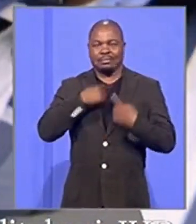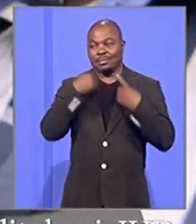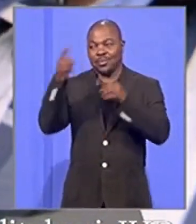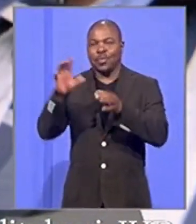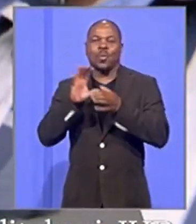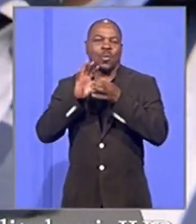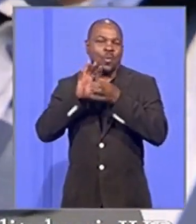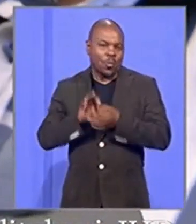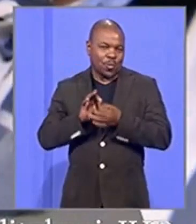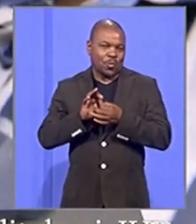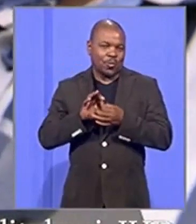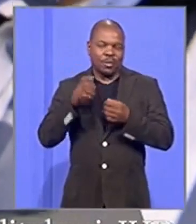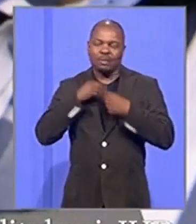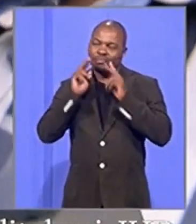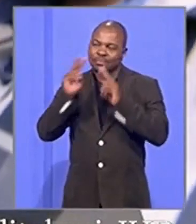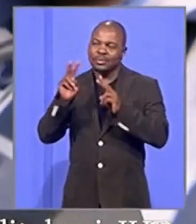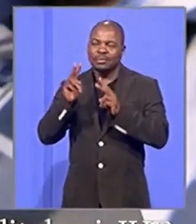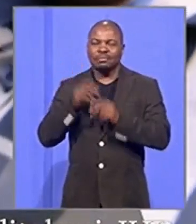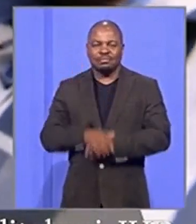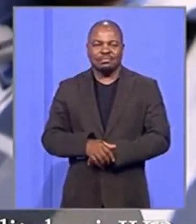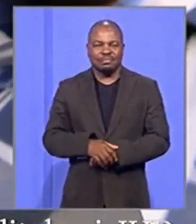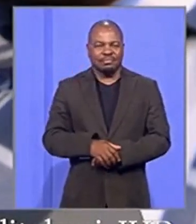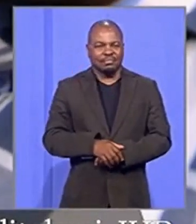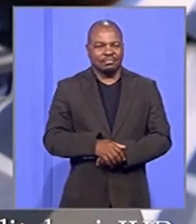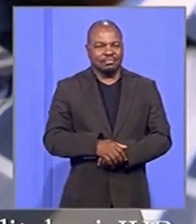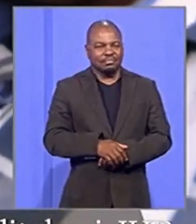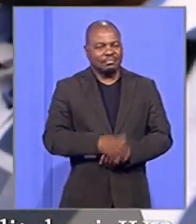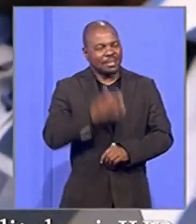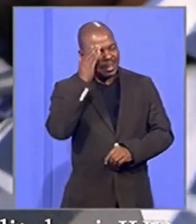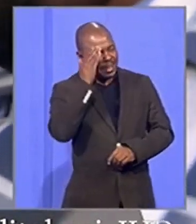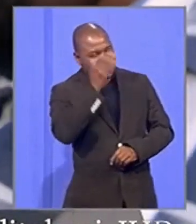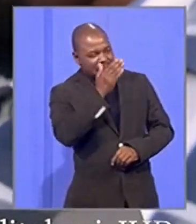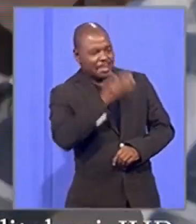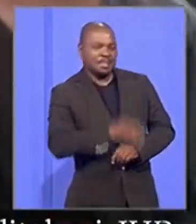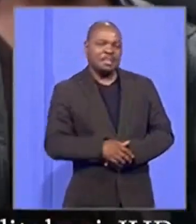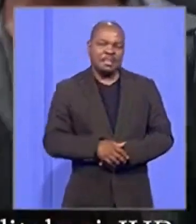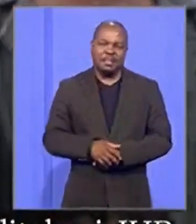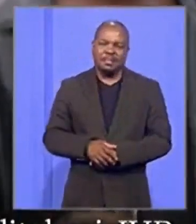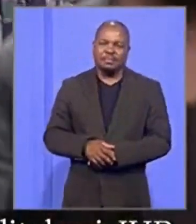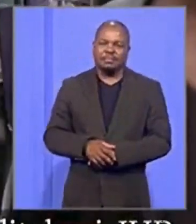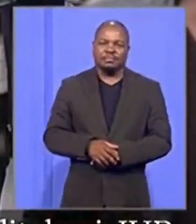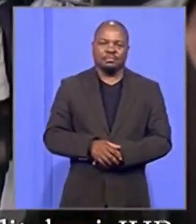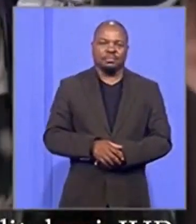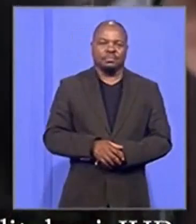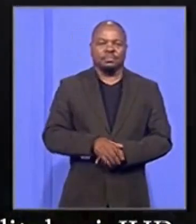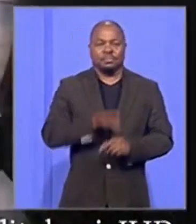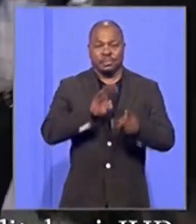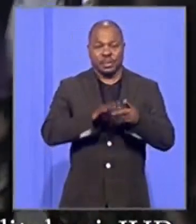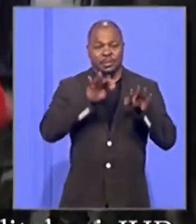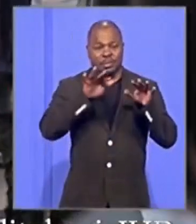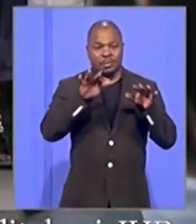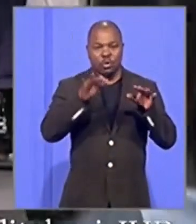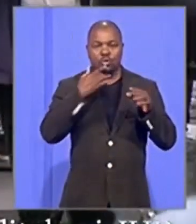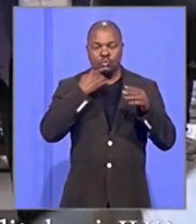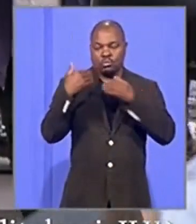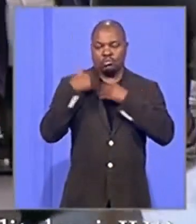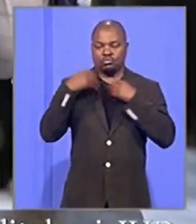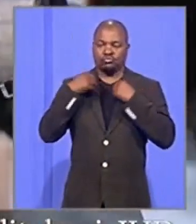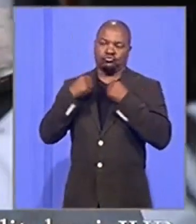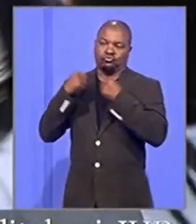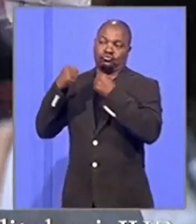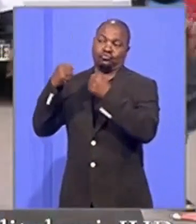go ba bona go gae. Hello Tabanchu. Ba tshepetswe mosebetsi ona wa ho ba fihlisa malapeng